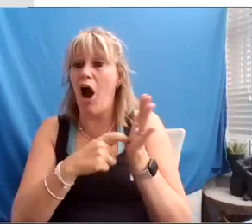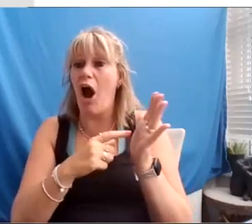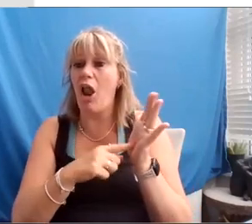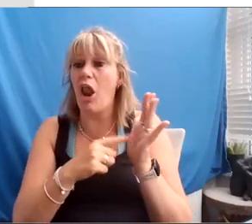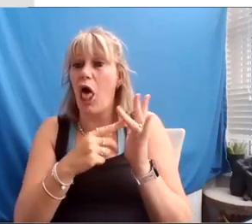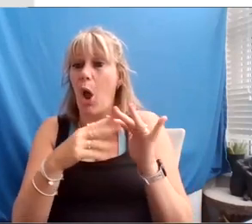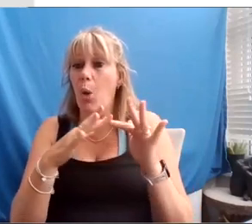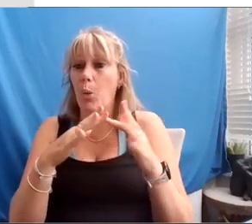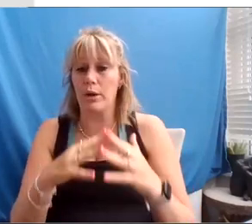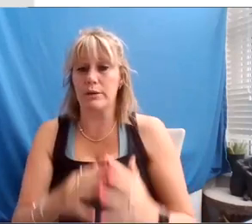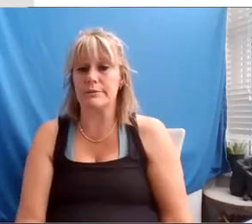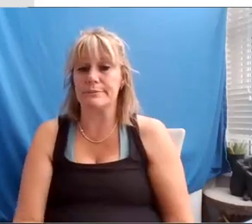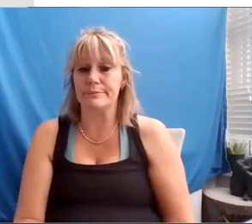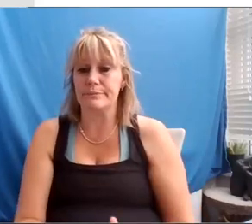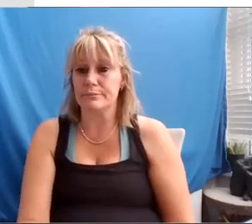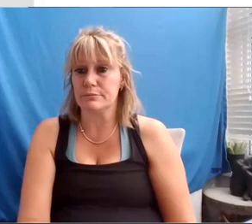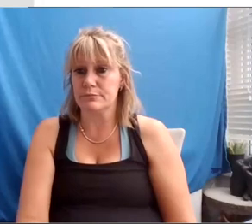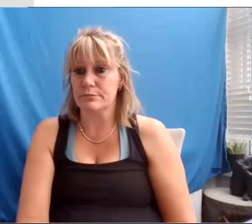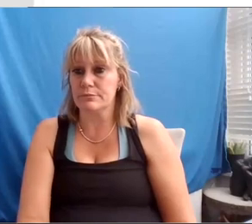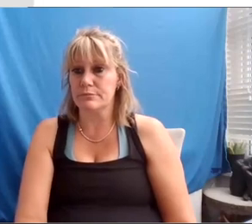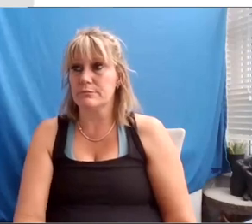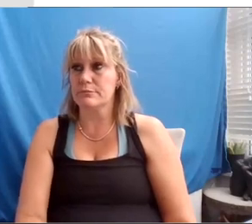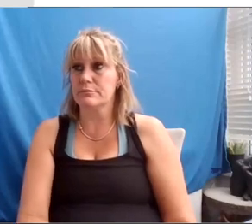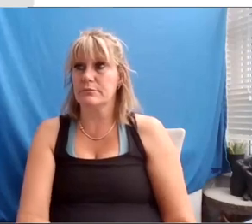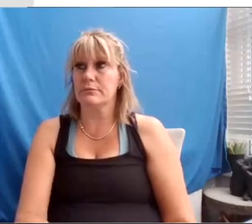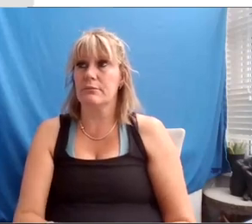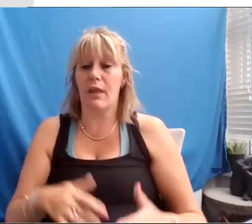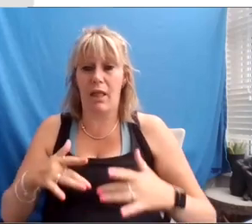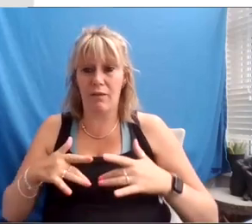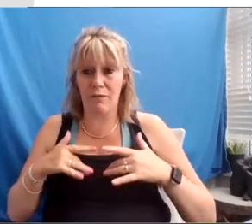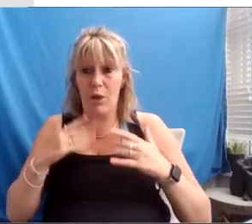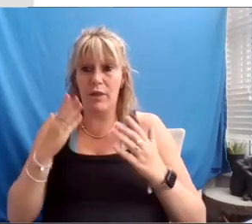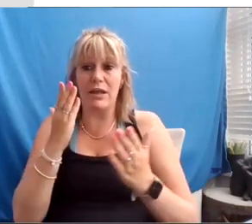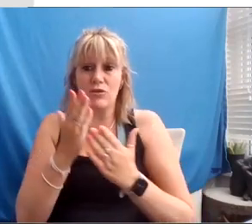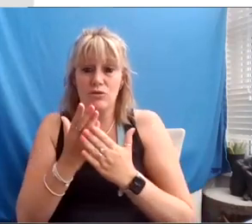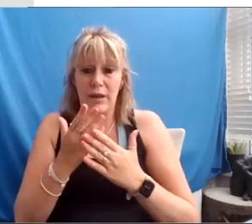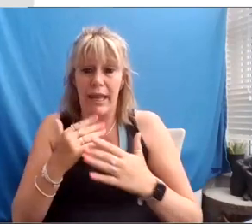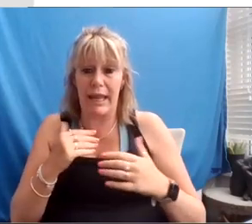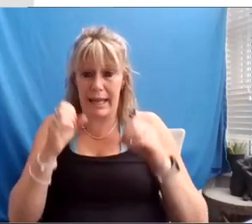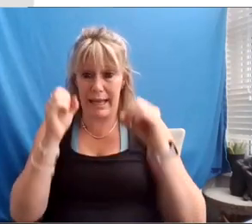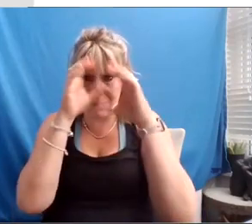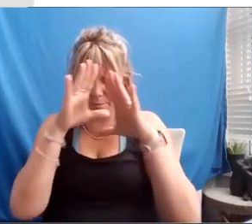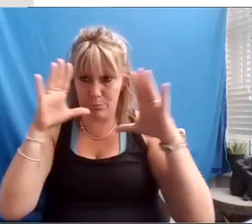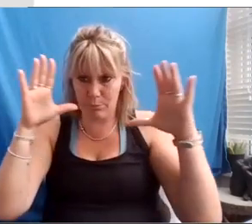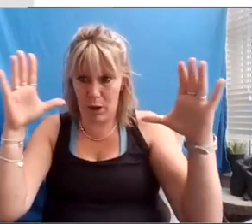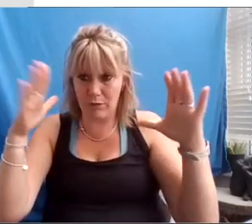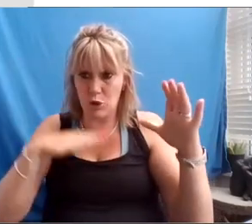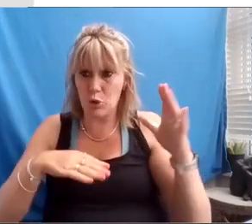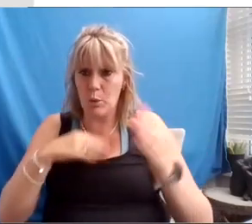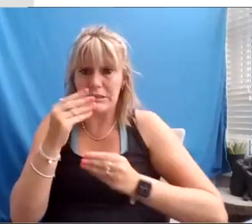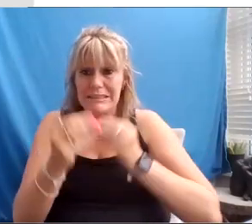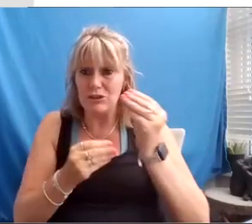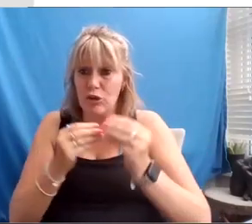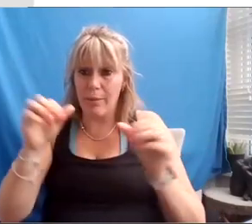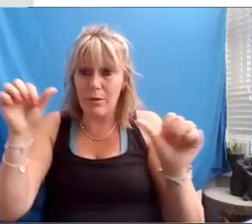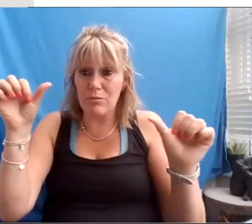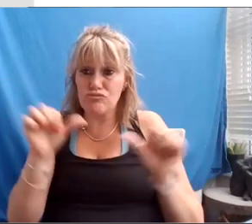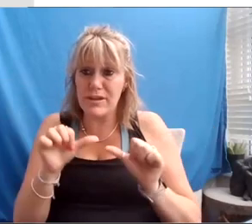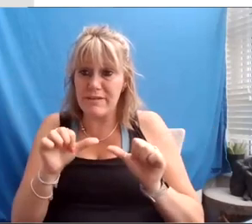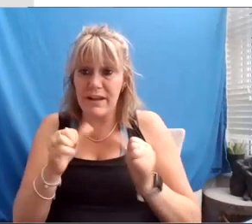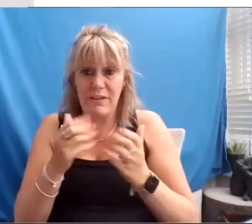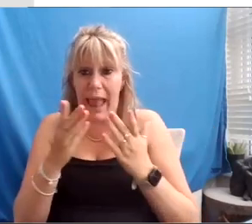that's it, really. I think that's really inspiring, Emily. Do you want to just describe it briefly for anybody who can't see it